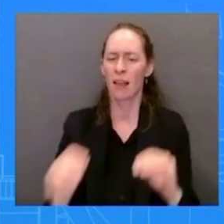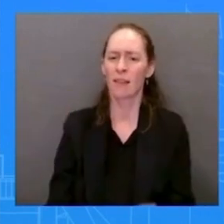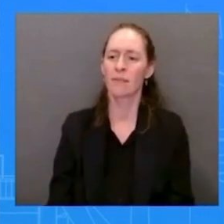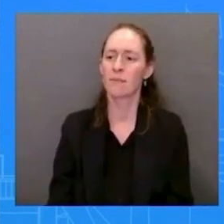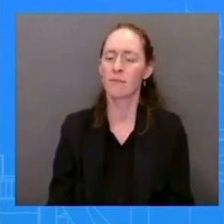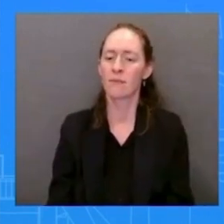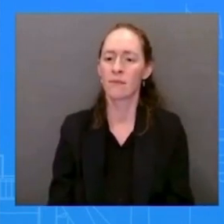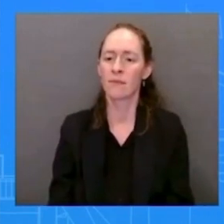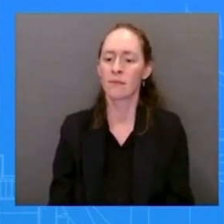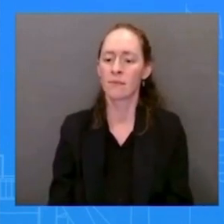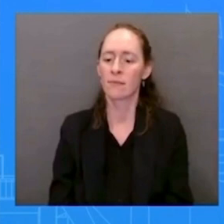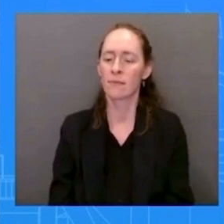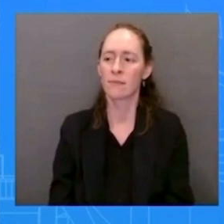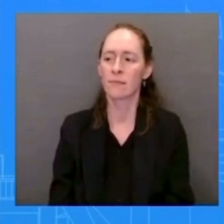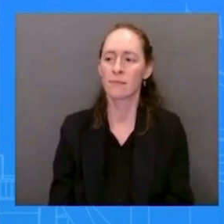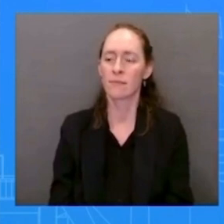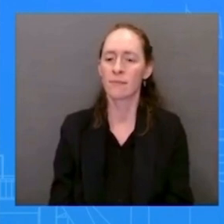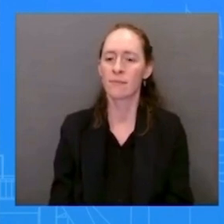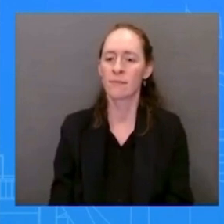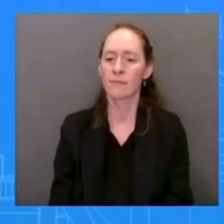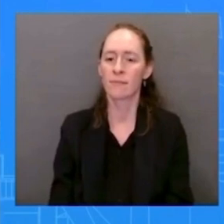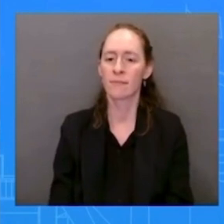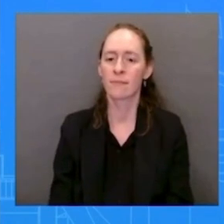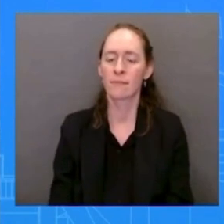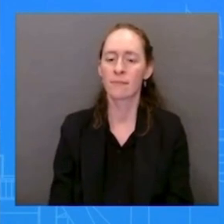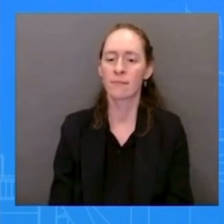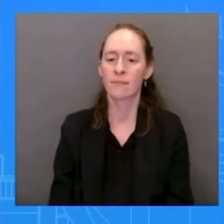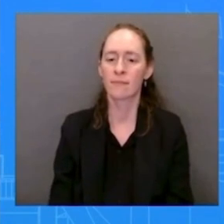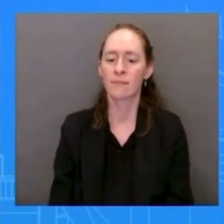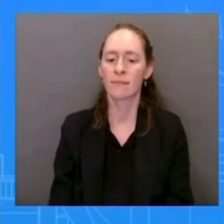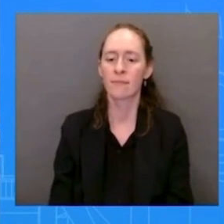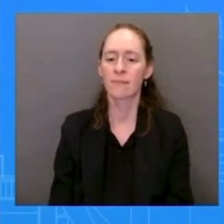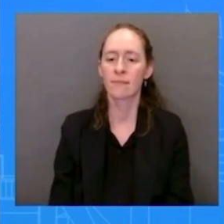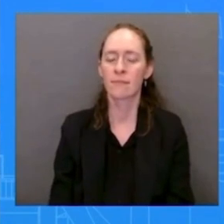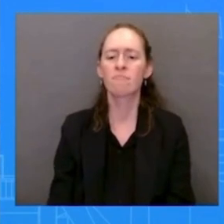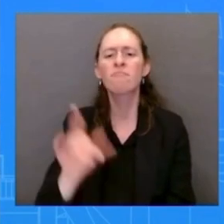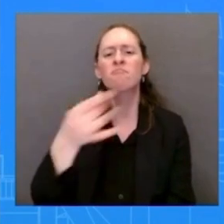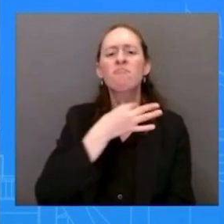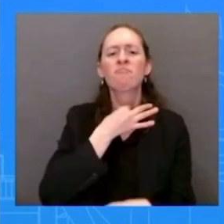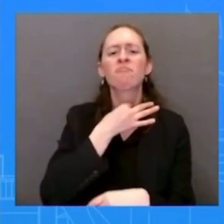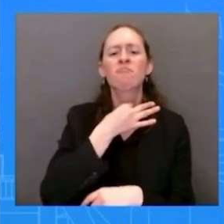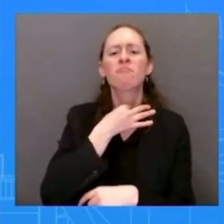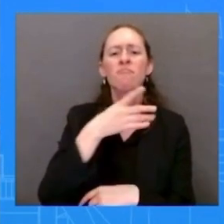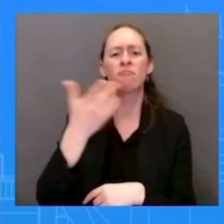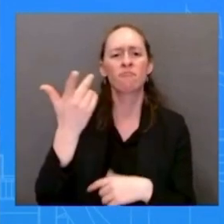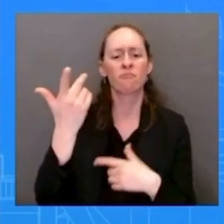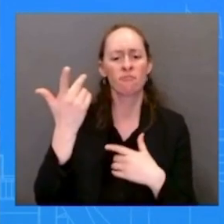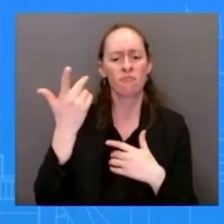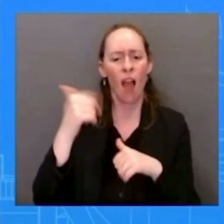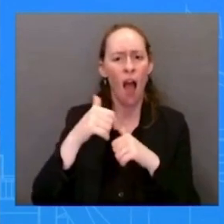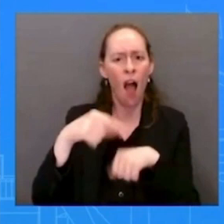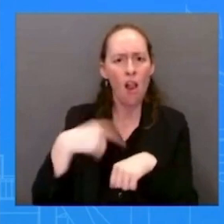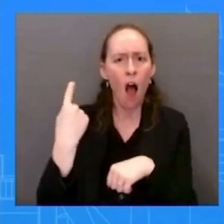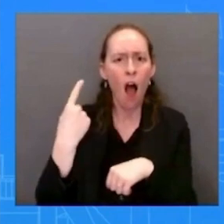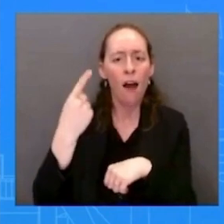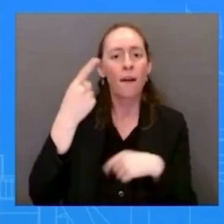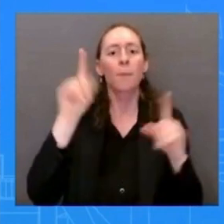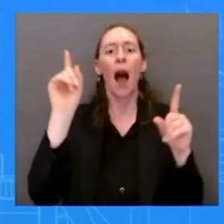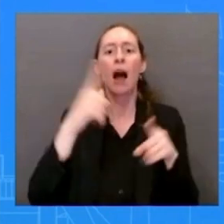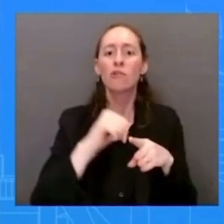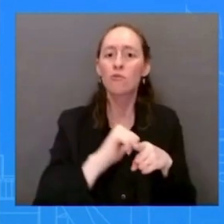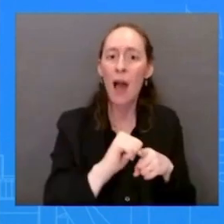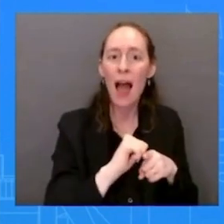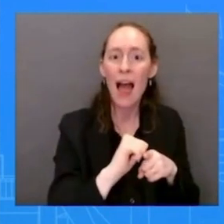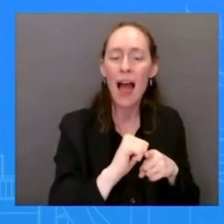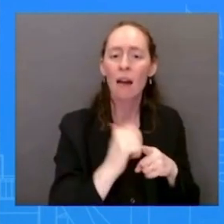is involved in that? How long do you think it would take the Ukrainians to get up to speed? Yeah. When do you think it expected to start? Where would it be? Would it be in